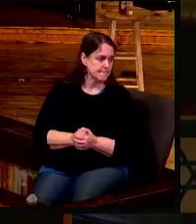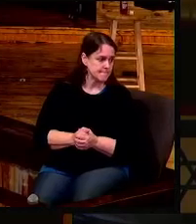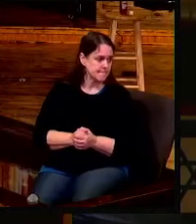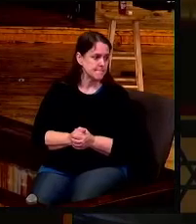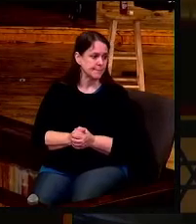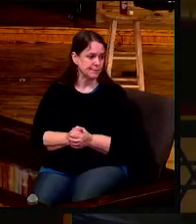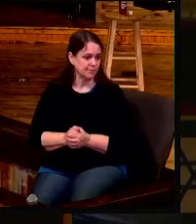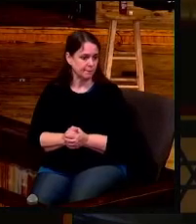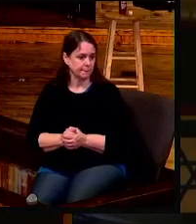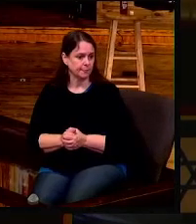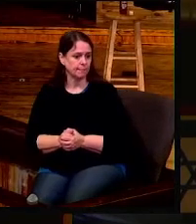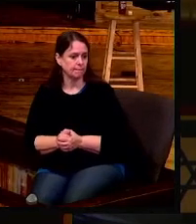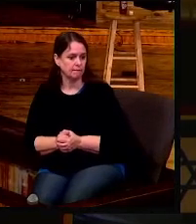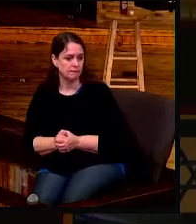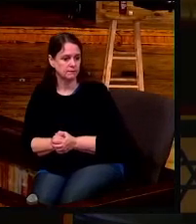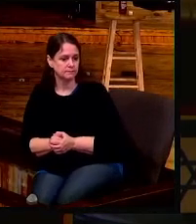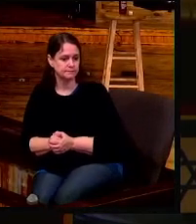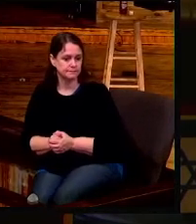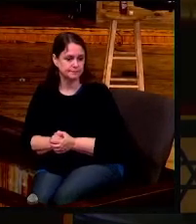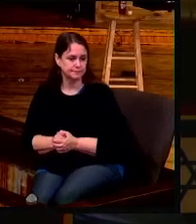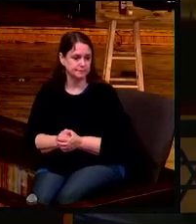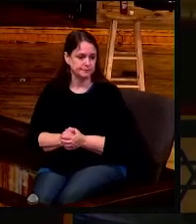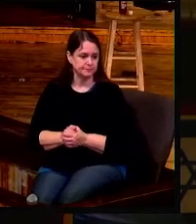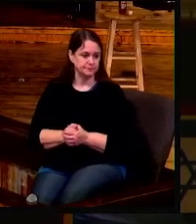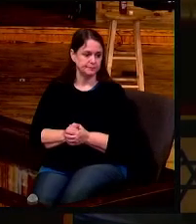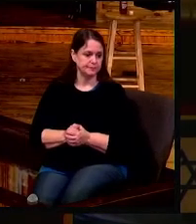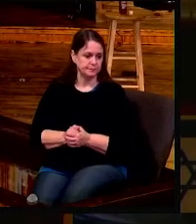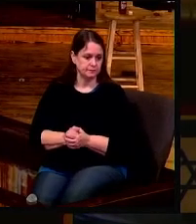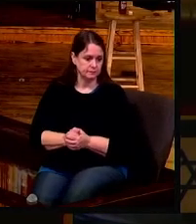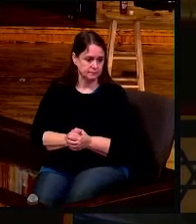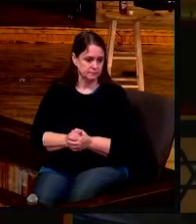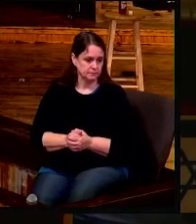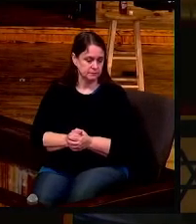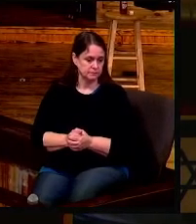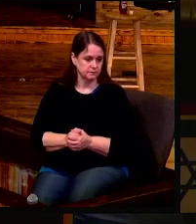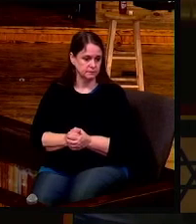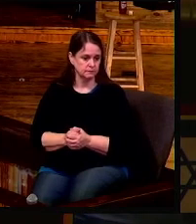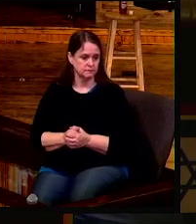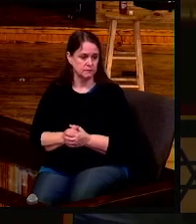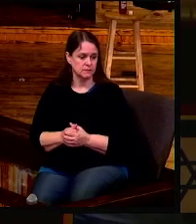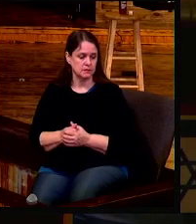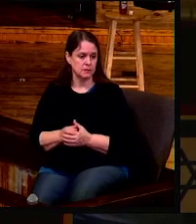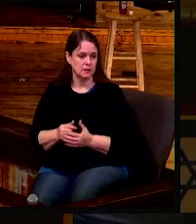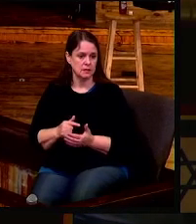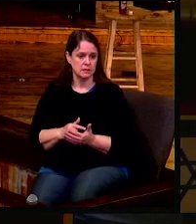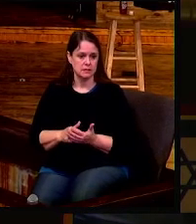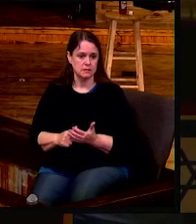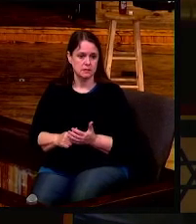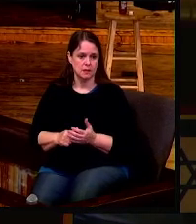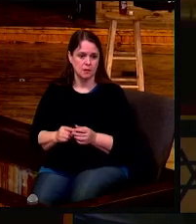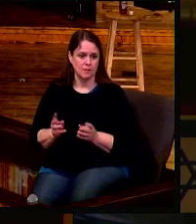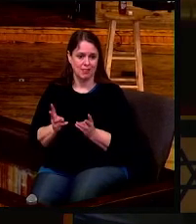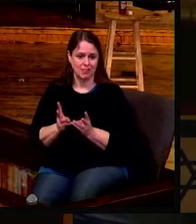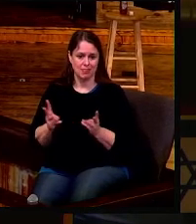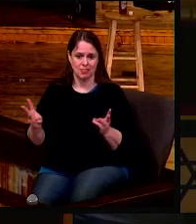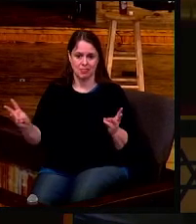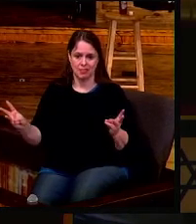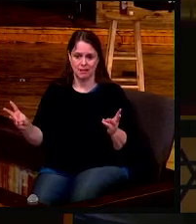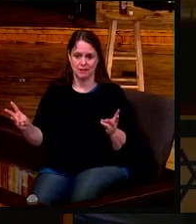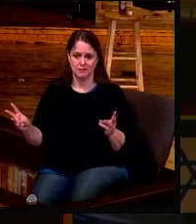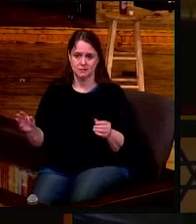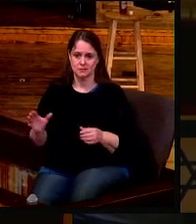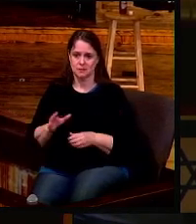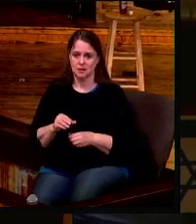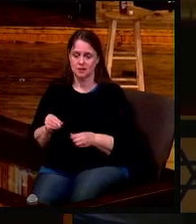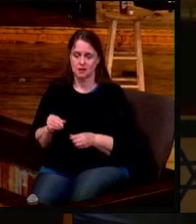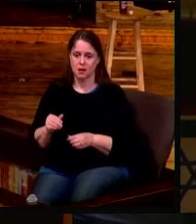confide issues with your husband to another man. Lines, those lines should not be crossed. You should not have, I know some people are